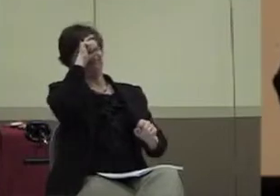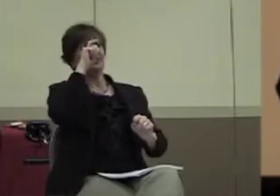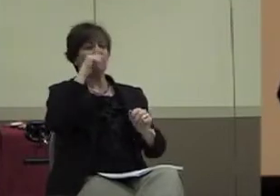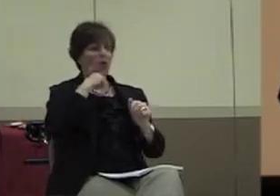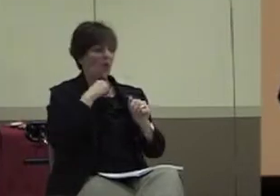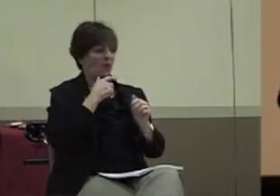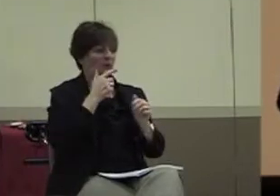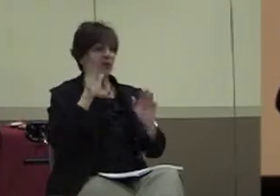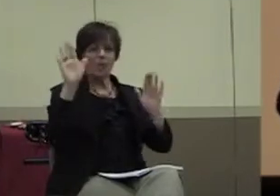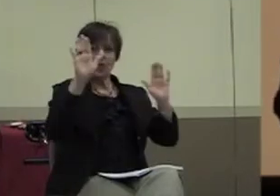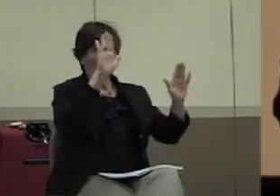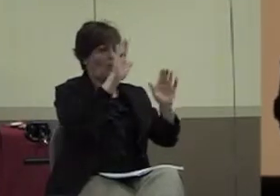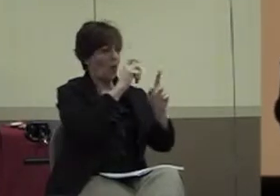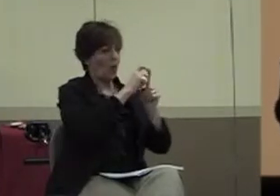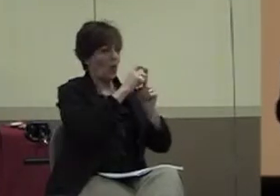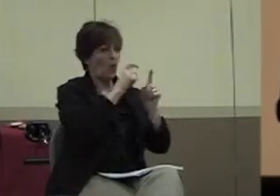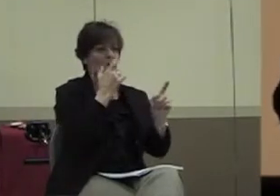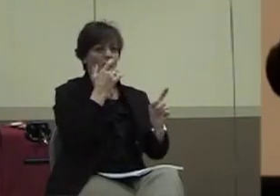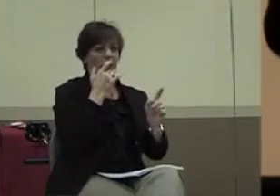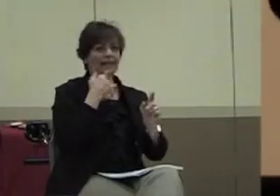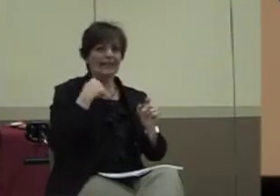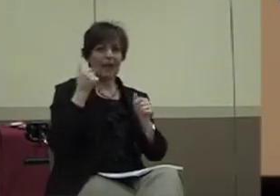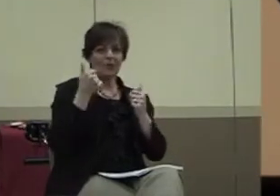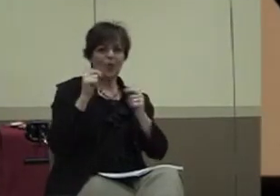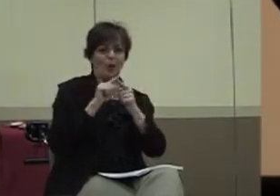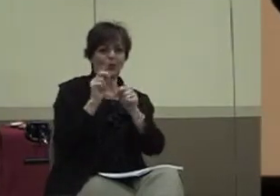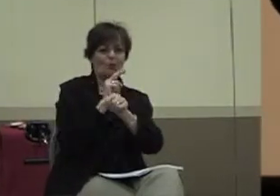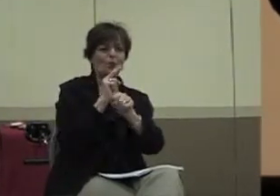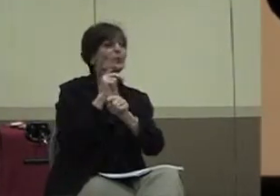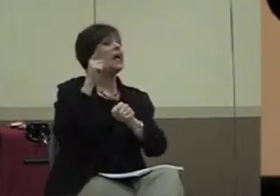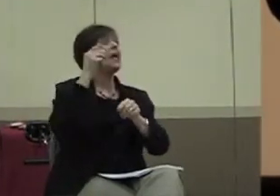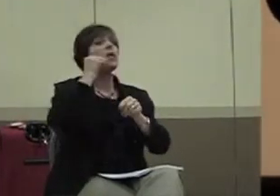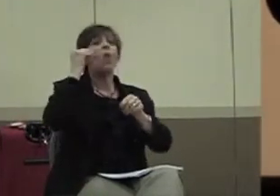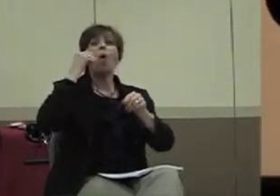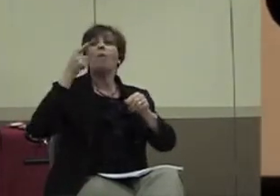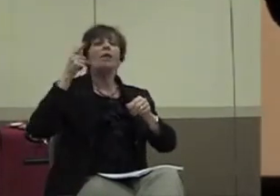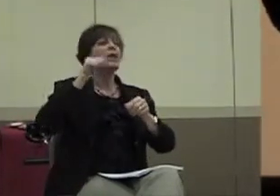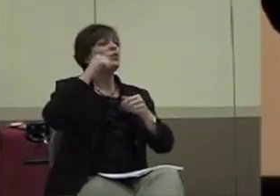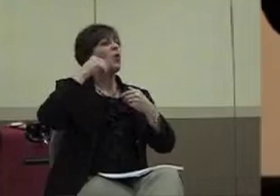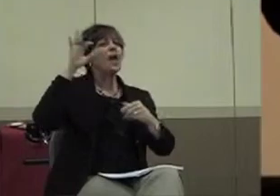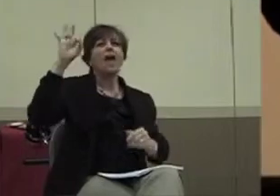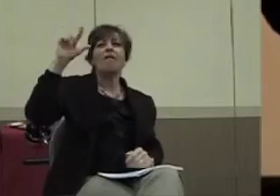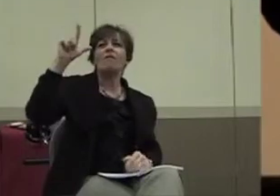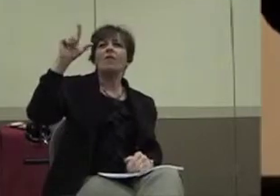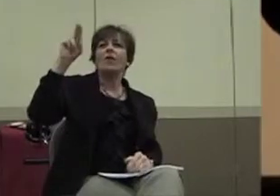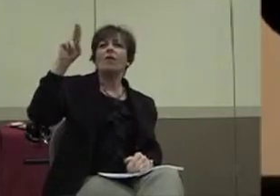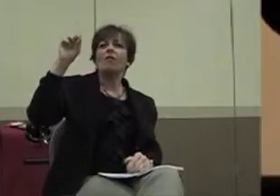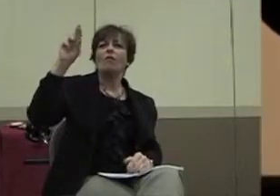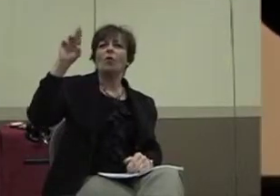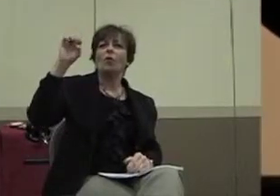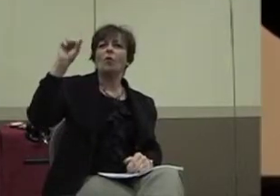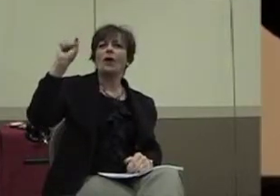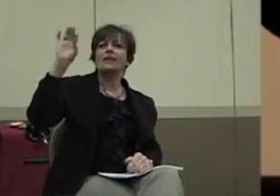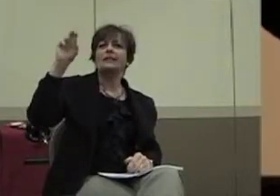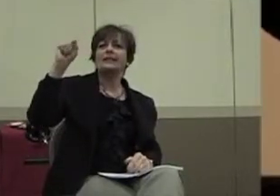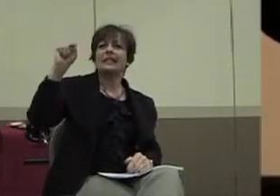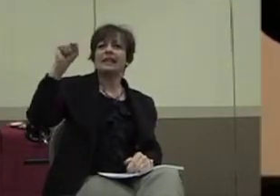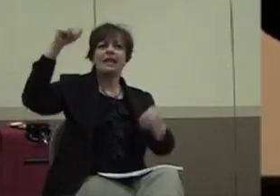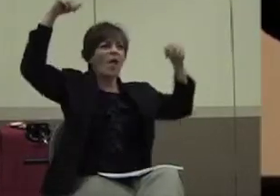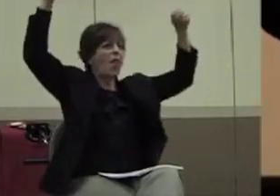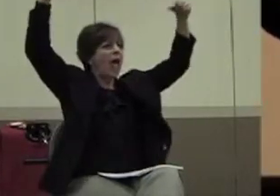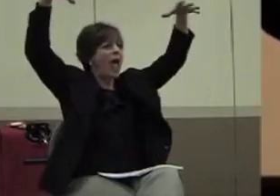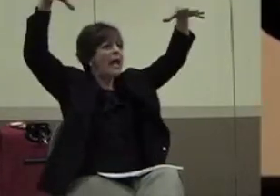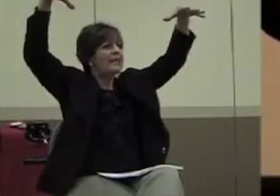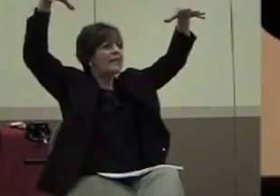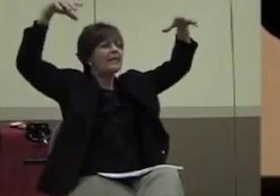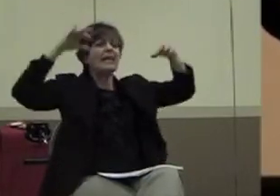words. Also, at home, no one has fluorescent lights over their head except maybe in the kitchen. And we know that